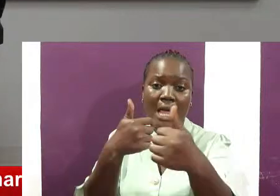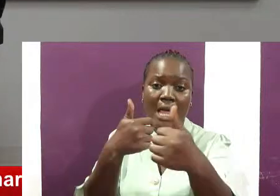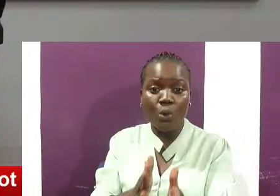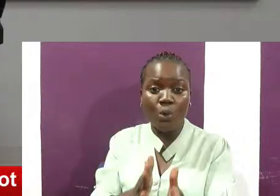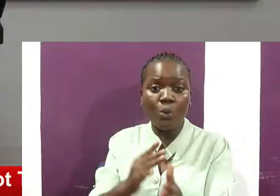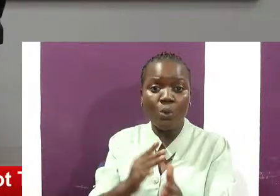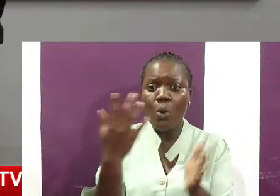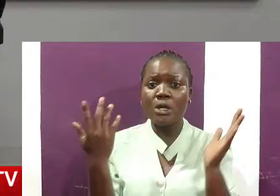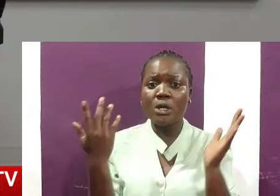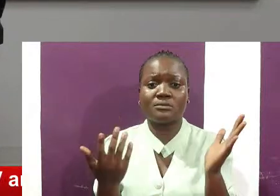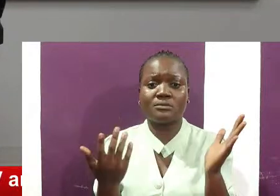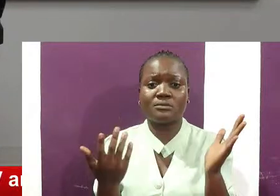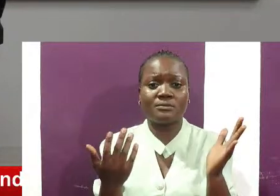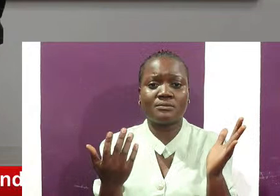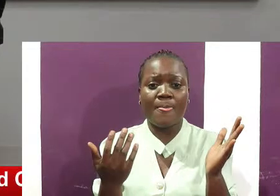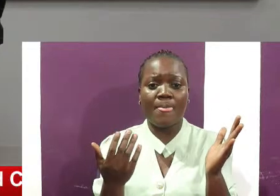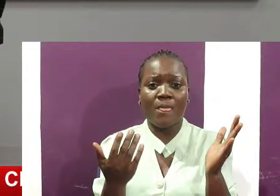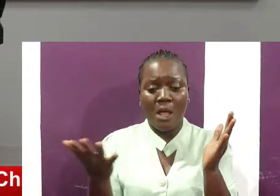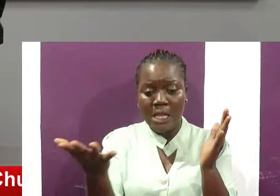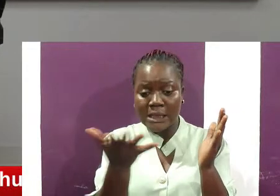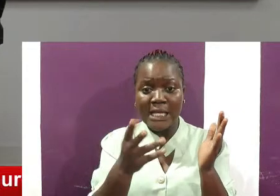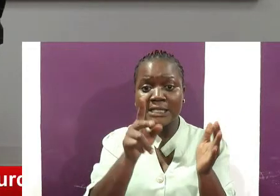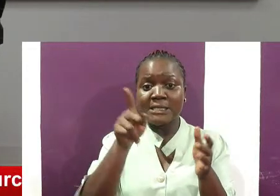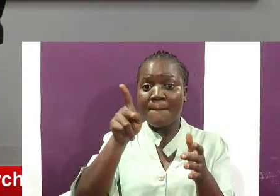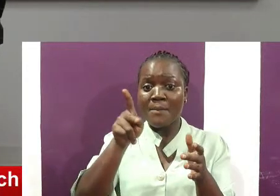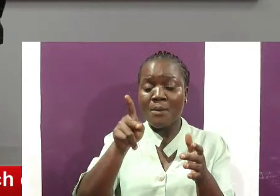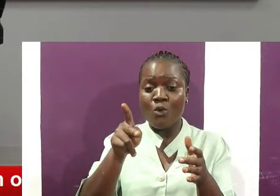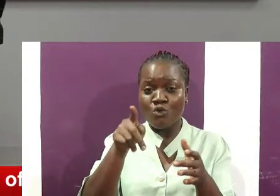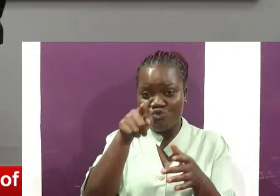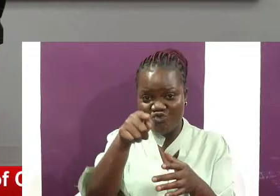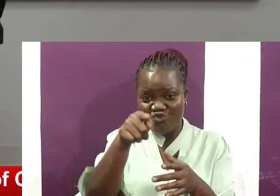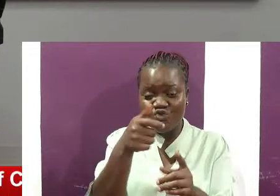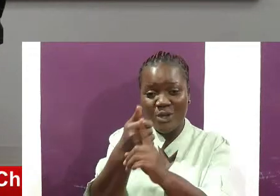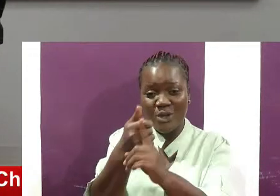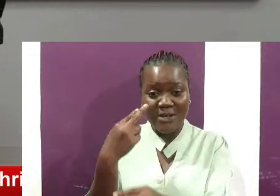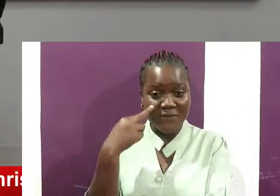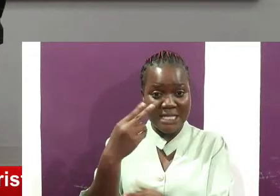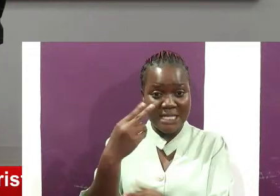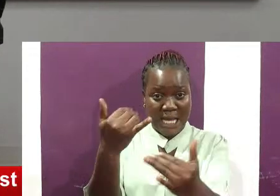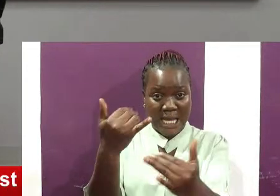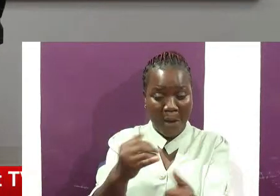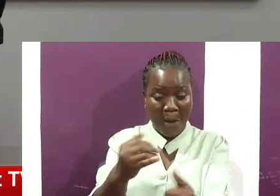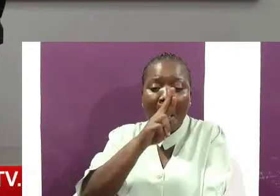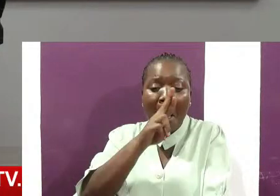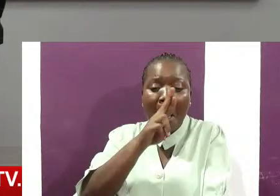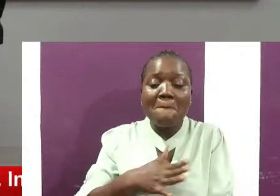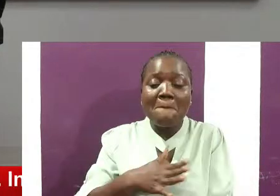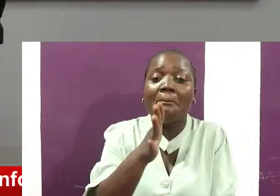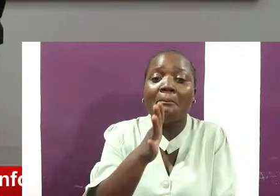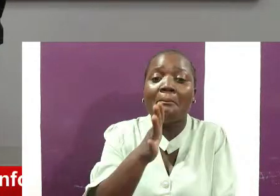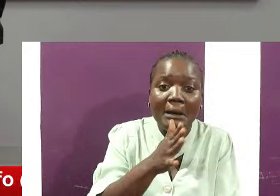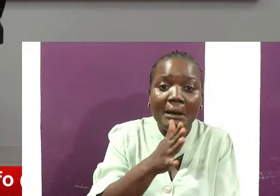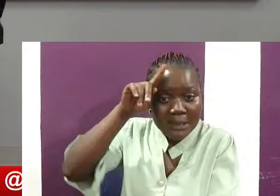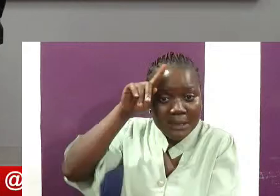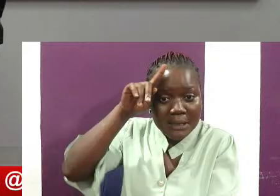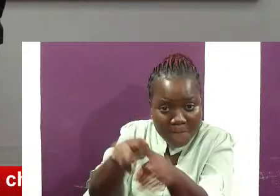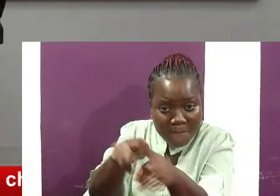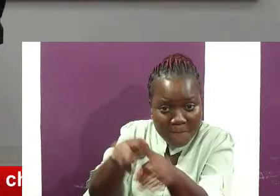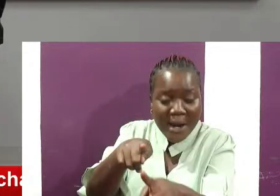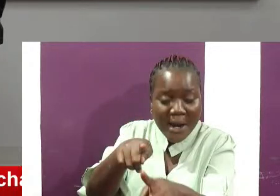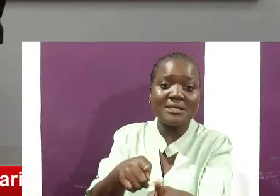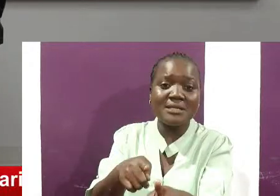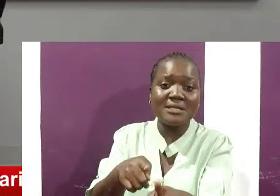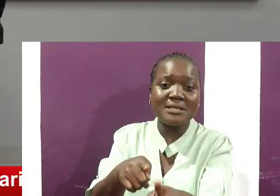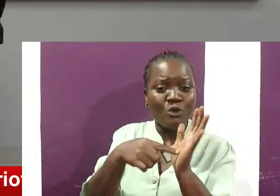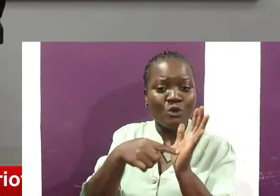what can I say? When you want enemy, mommy, enemy, new, and enemy, new, and manum, ain't he? What did it say? Children,